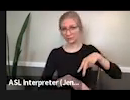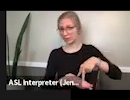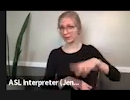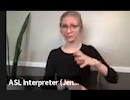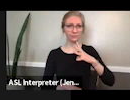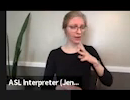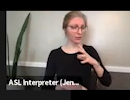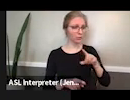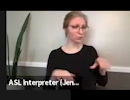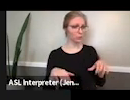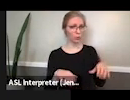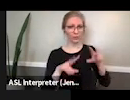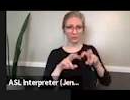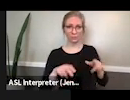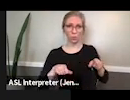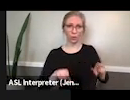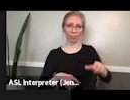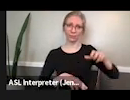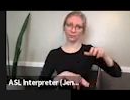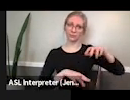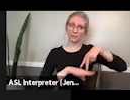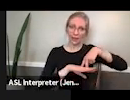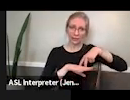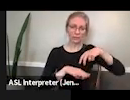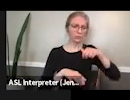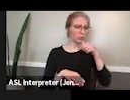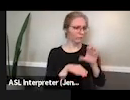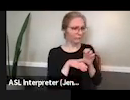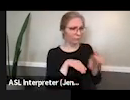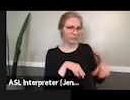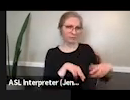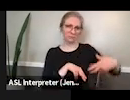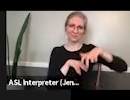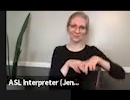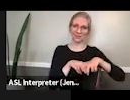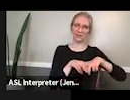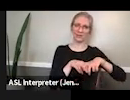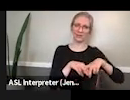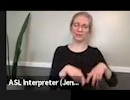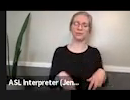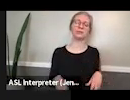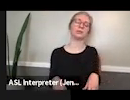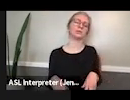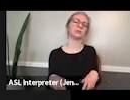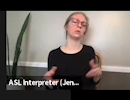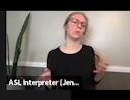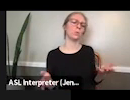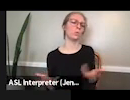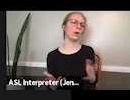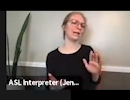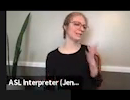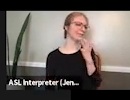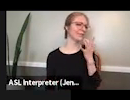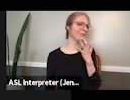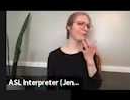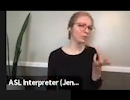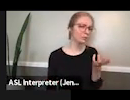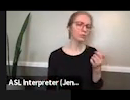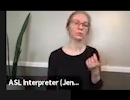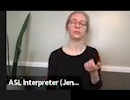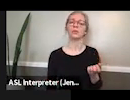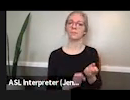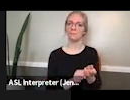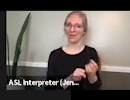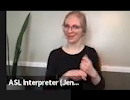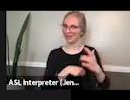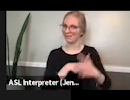when he's standing up. Don't try to make him sit in a high chair. What is his favorite thing? Make that available. That when he's interacting with